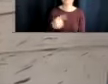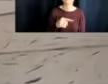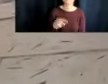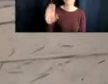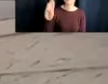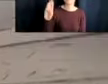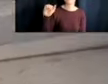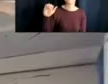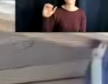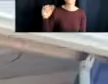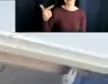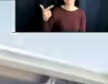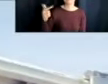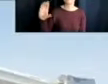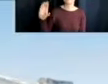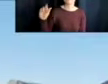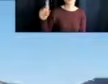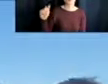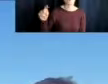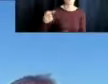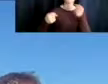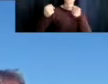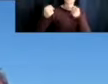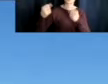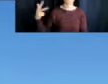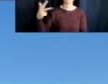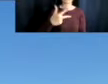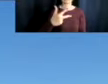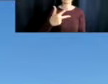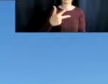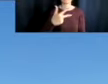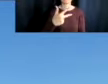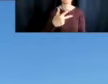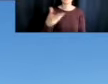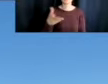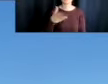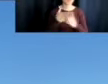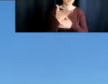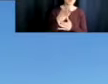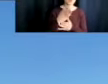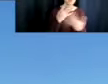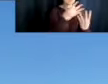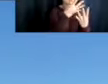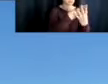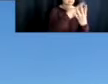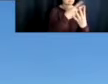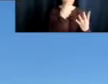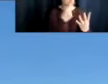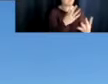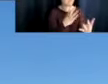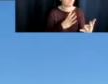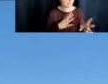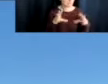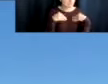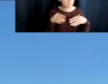you drop off your bags at the ticket counter and it goes through the TSA screening to make sure there's nothing bad inside. And then it comes out into a baggage